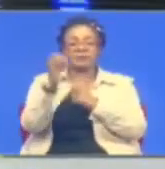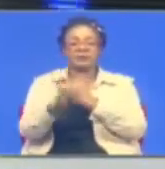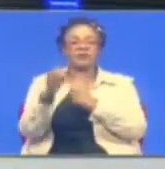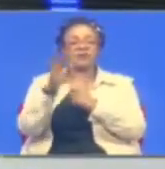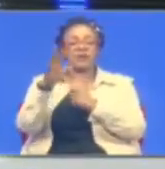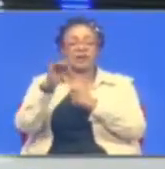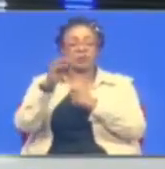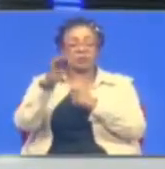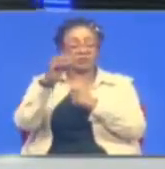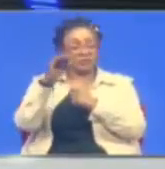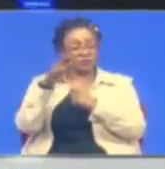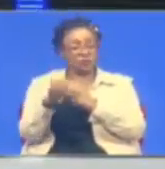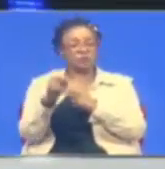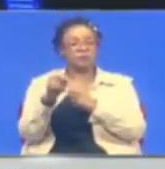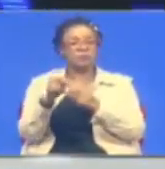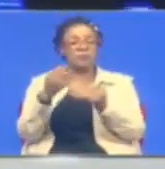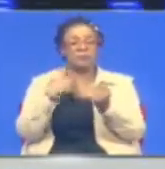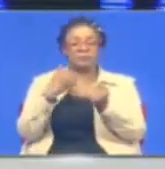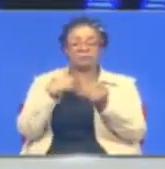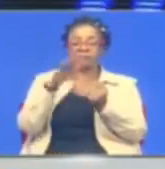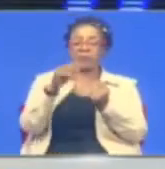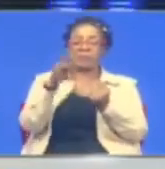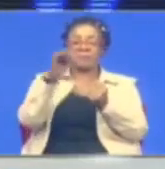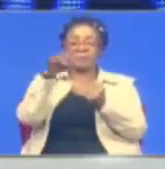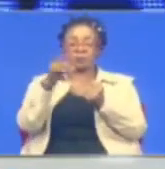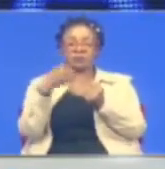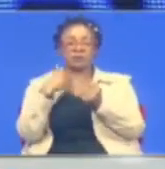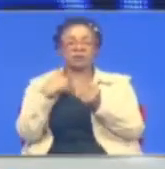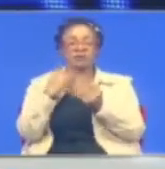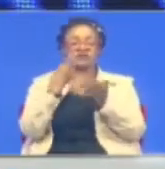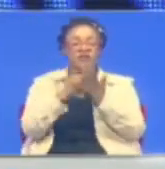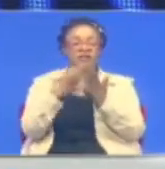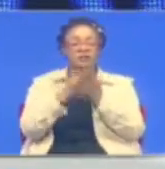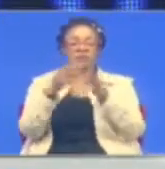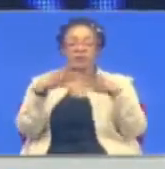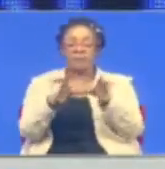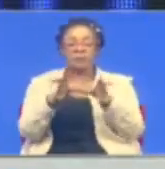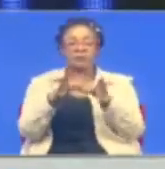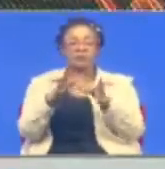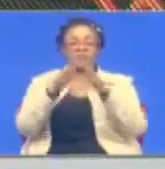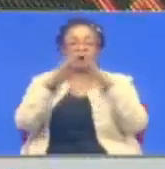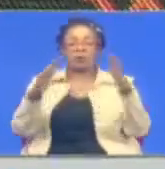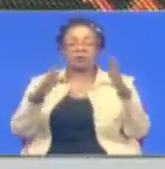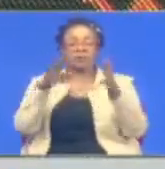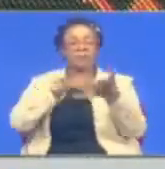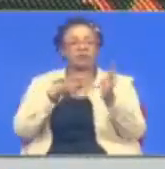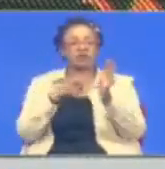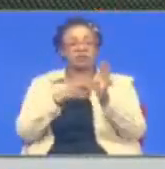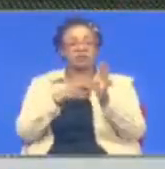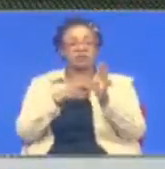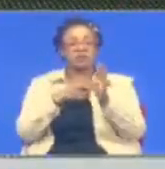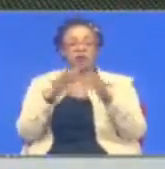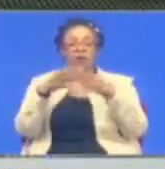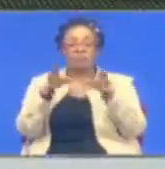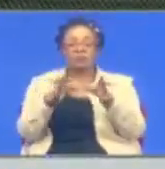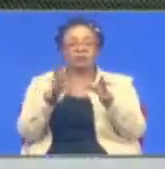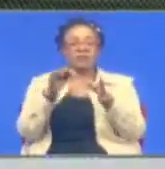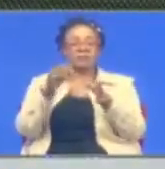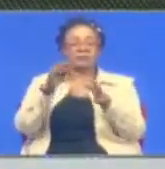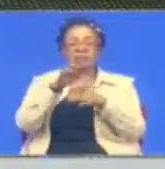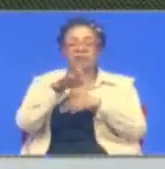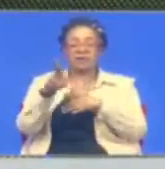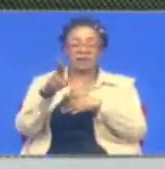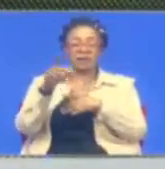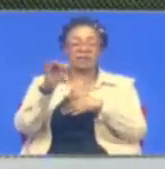note. Proceeds from the bond are earmarked for financing the company's ongoing housing projects, coming at a time when the real estate